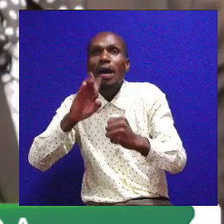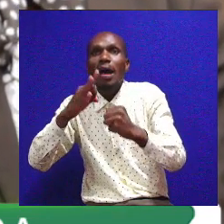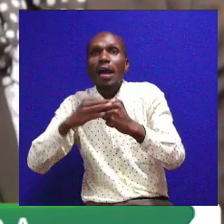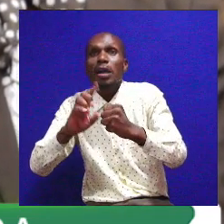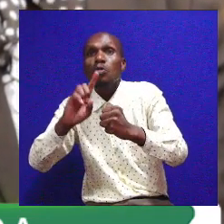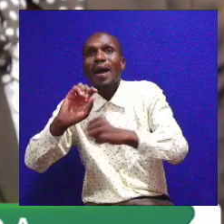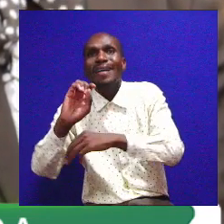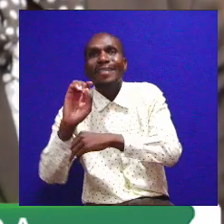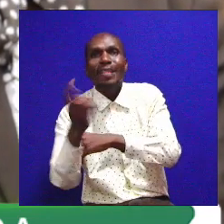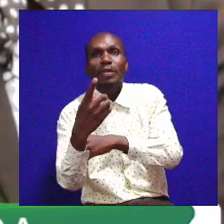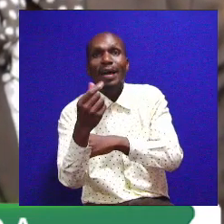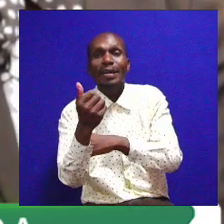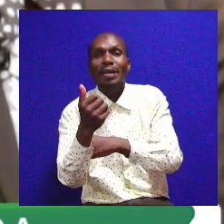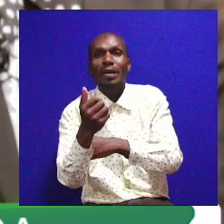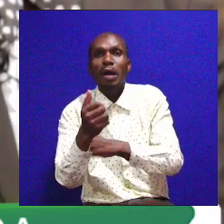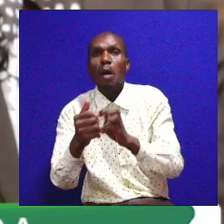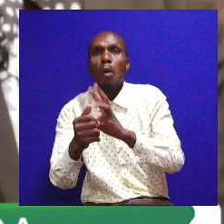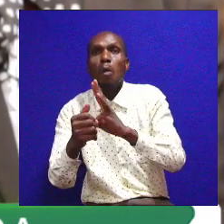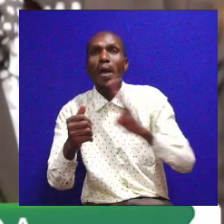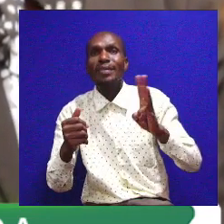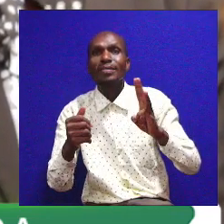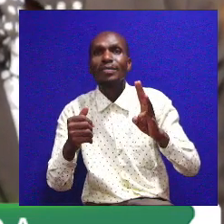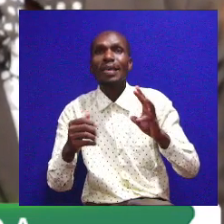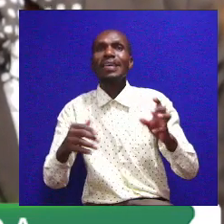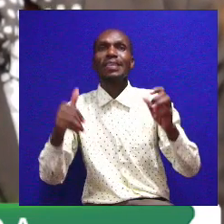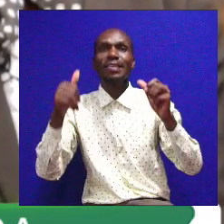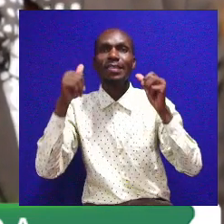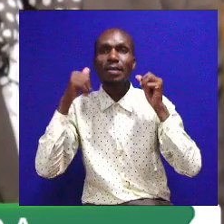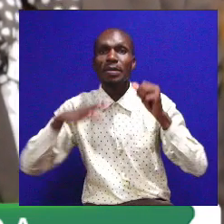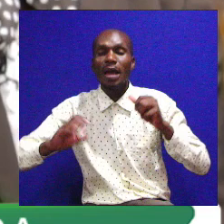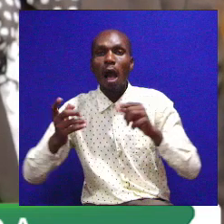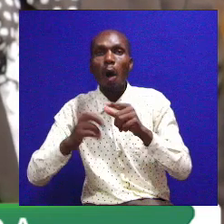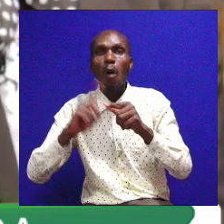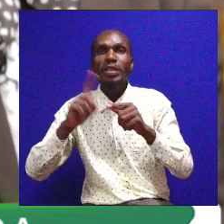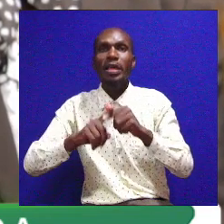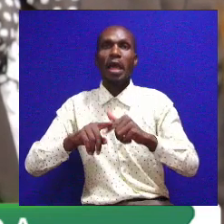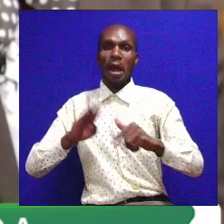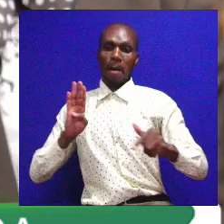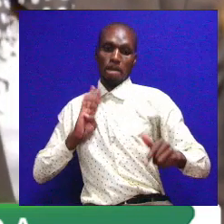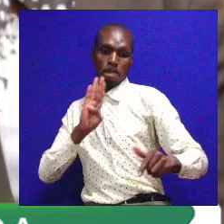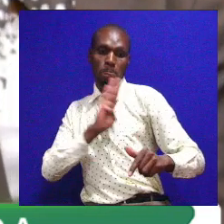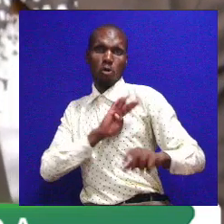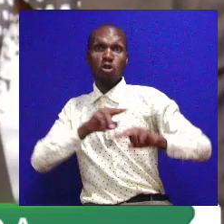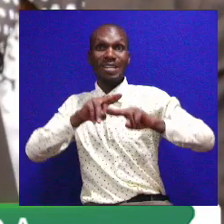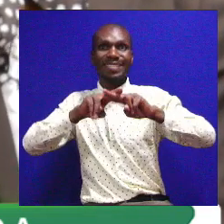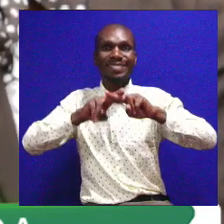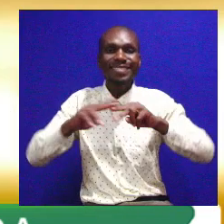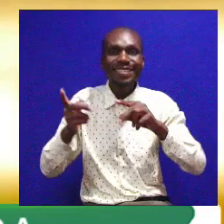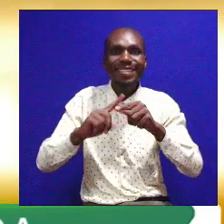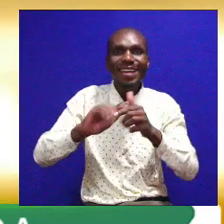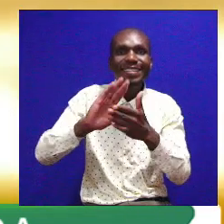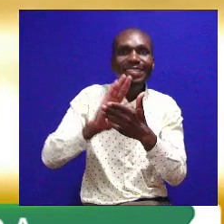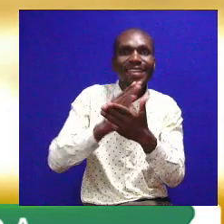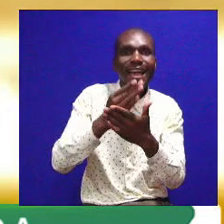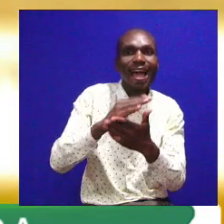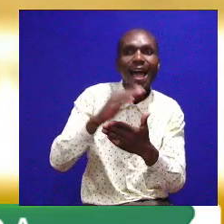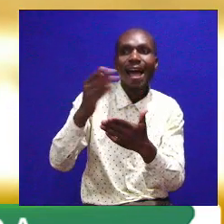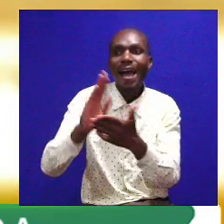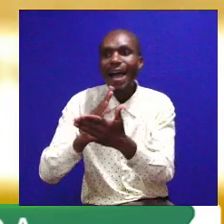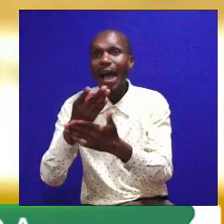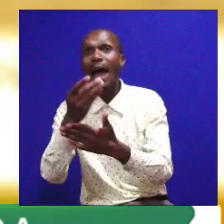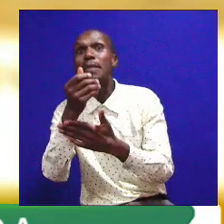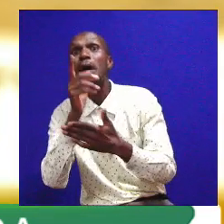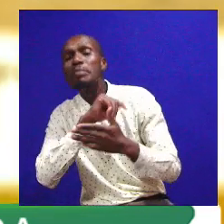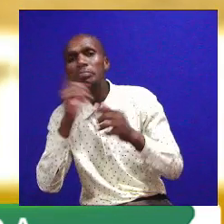681,000 as West Mugrango constituency. We have a committee, we sat down and distributed. Asomo yega